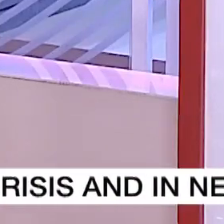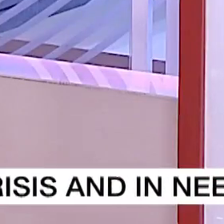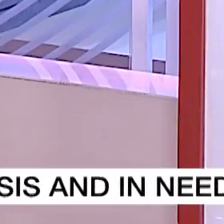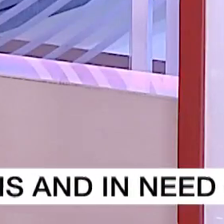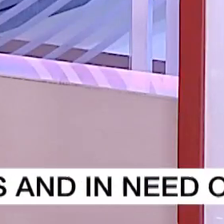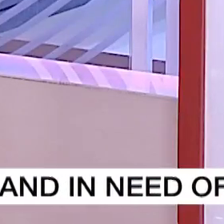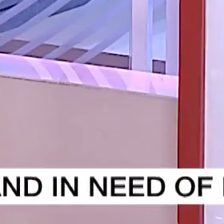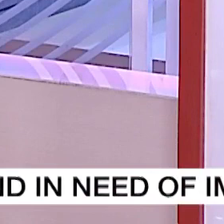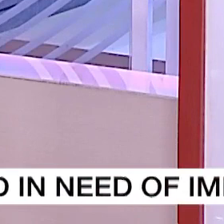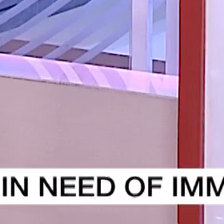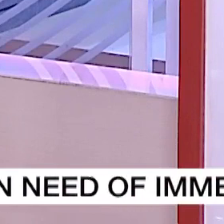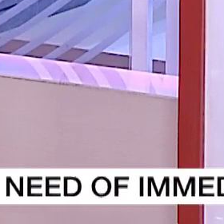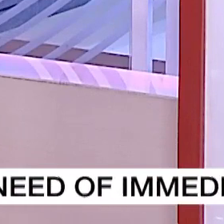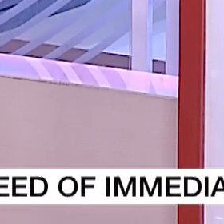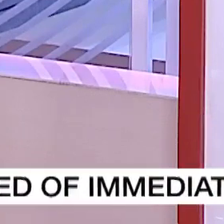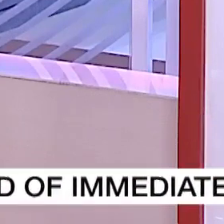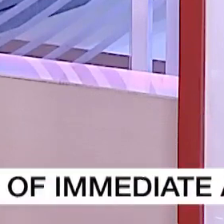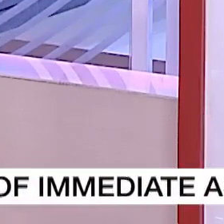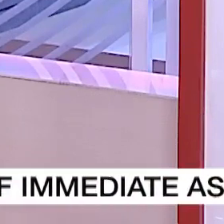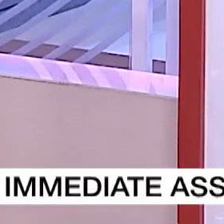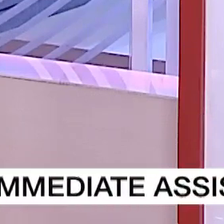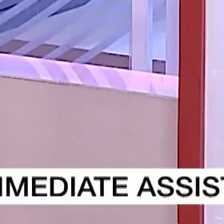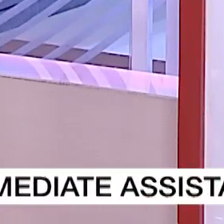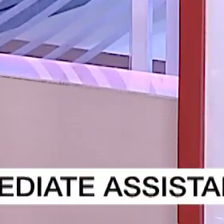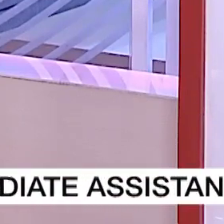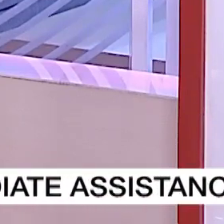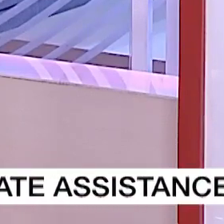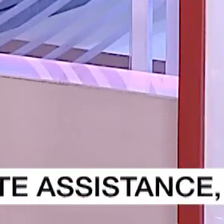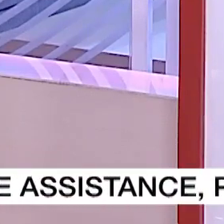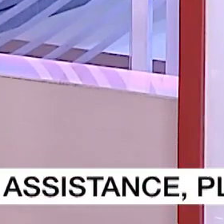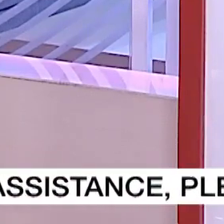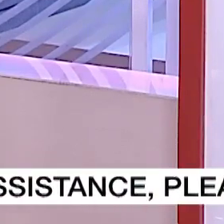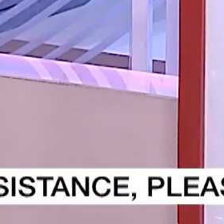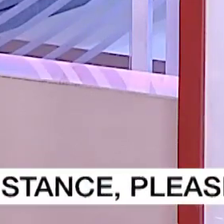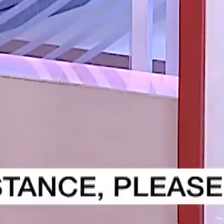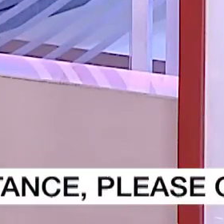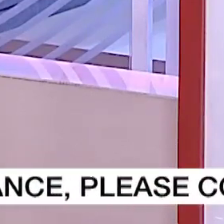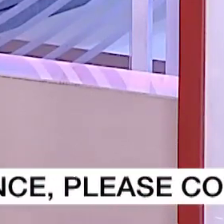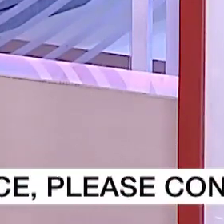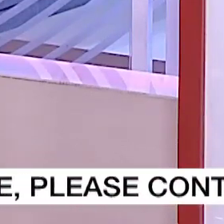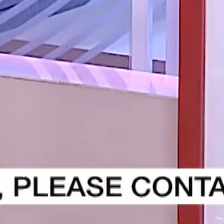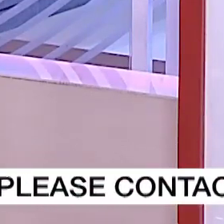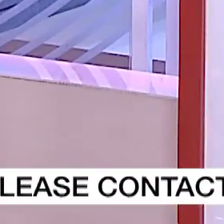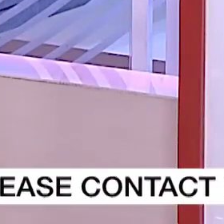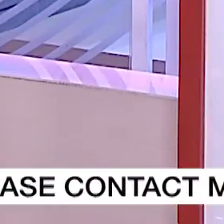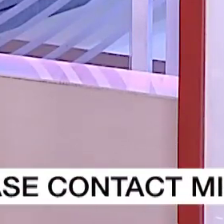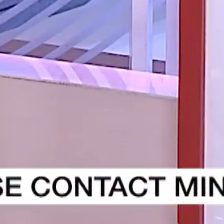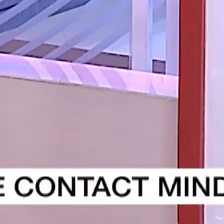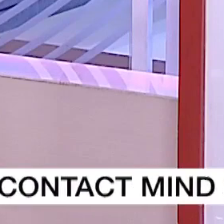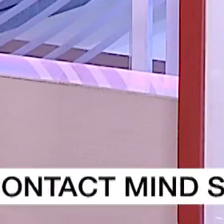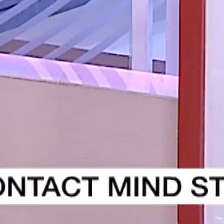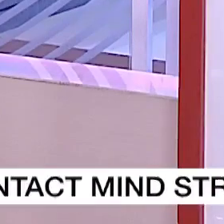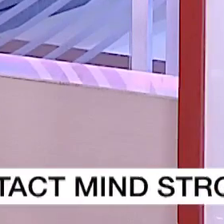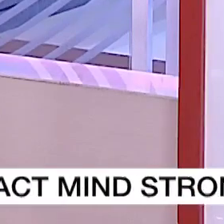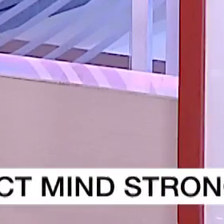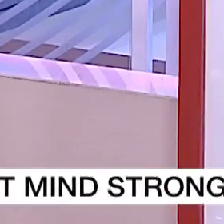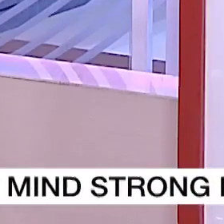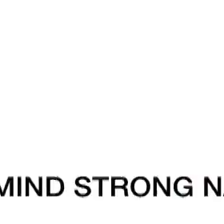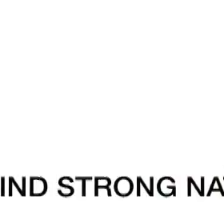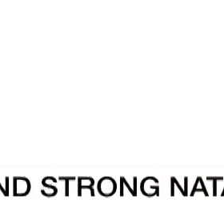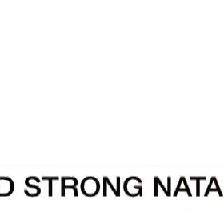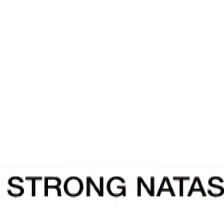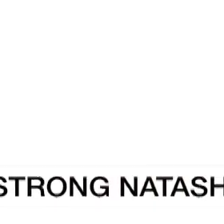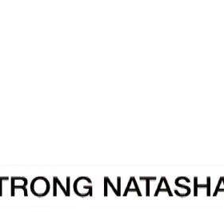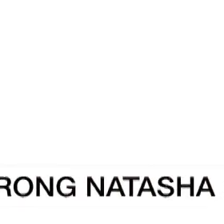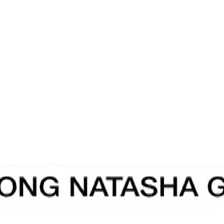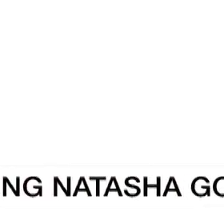has slightly weakened while moving northwestward over the Philippine Sea. Let's get an update now from ABS-CBN resident meteorologist Ariel